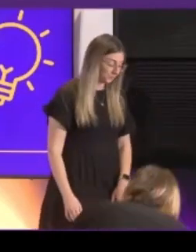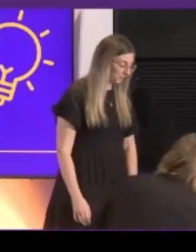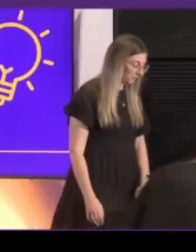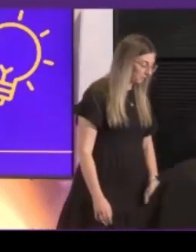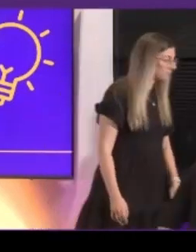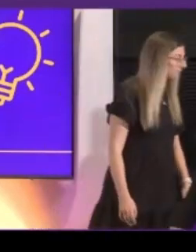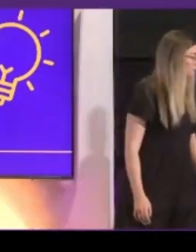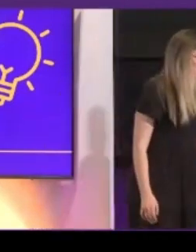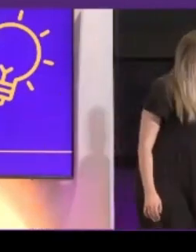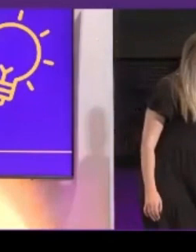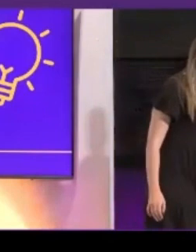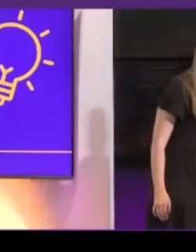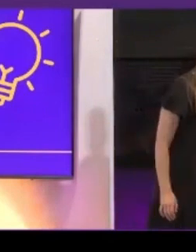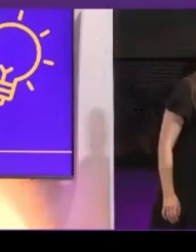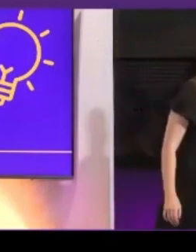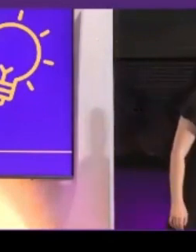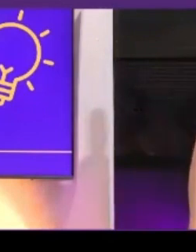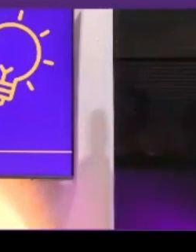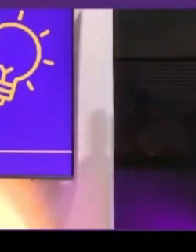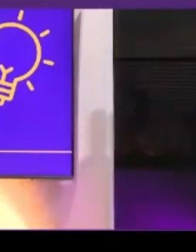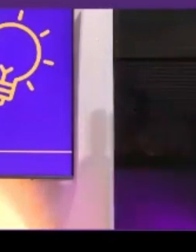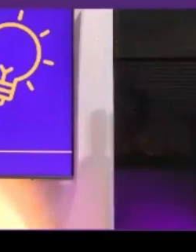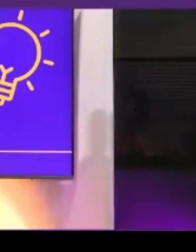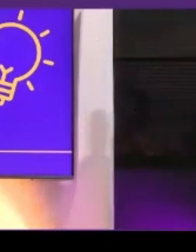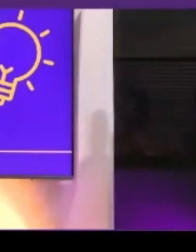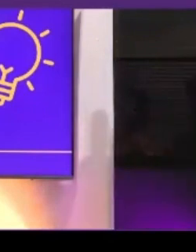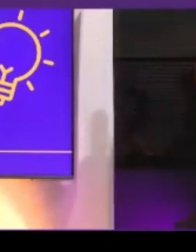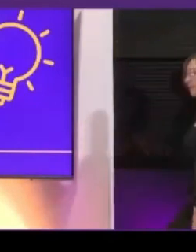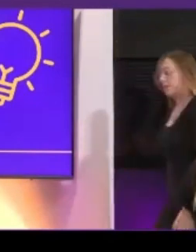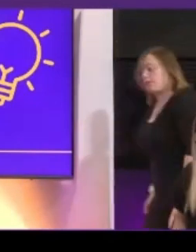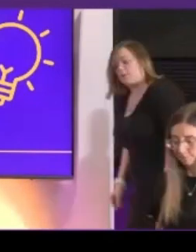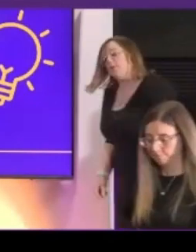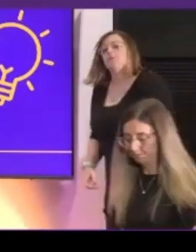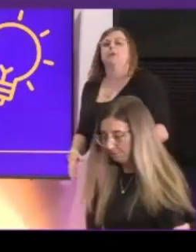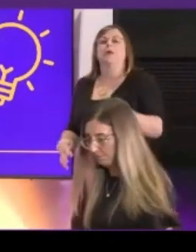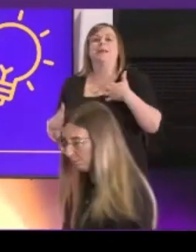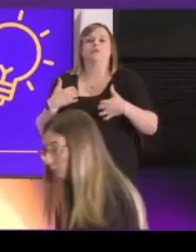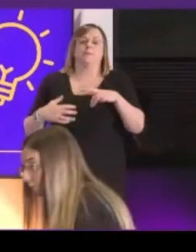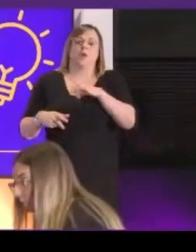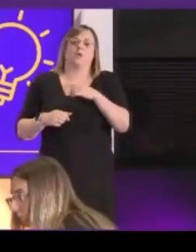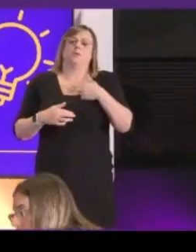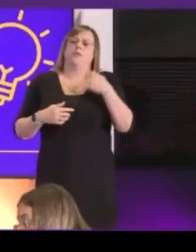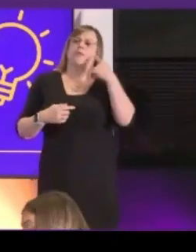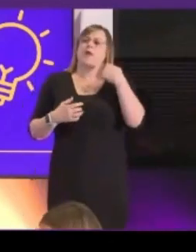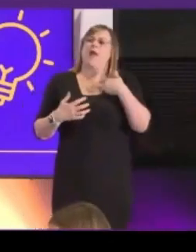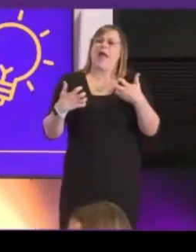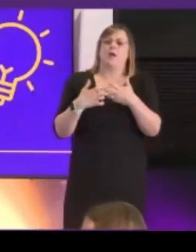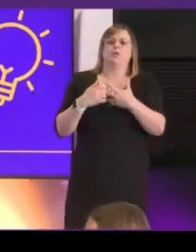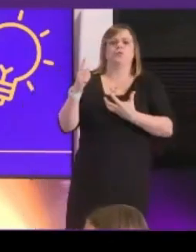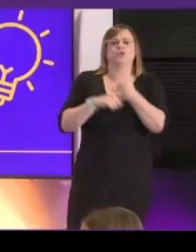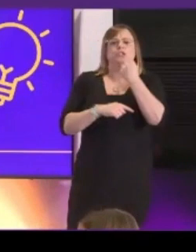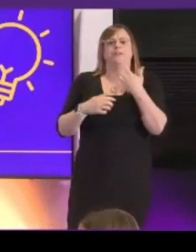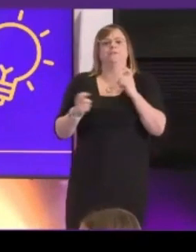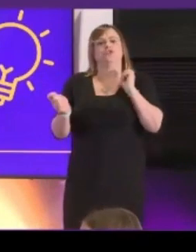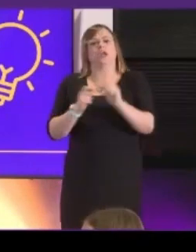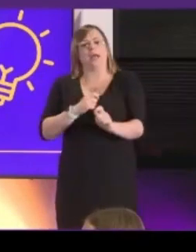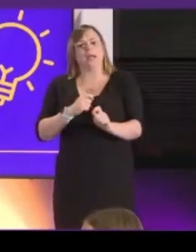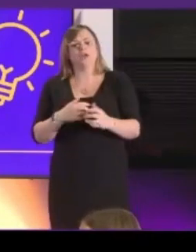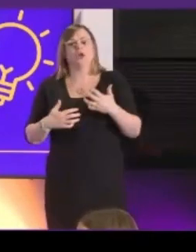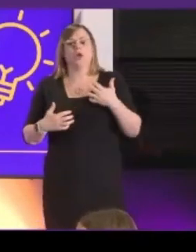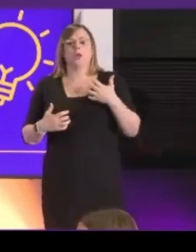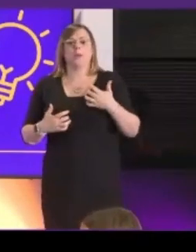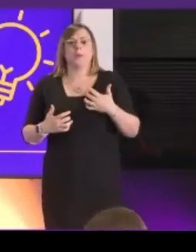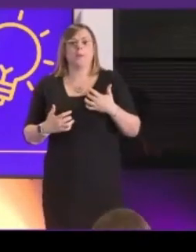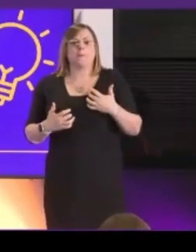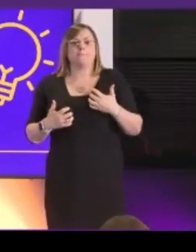think, it's interesting, isn't it? Because it's all about how do you achieve change and how do you plug in to people's motivation. And, for me,